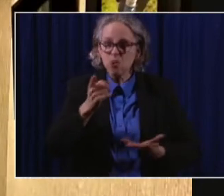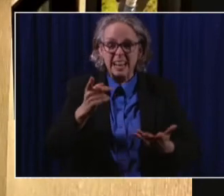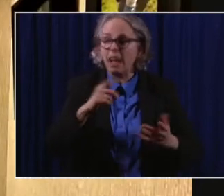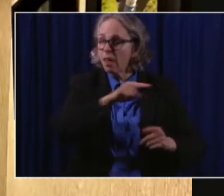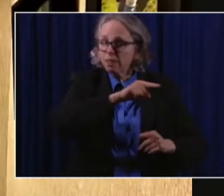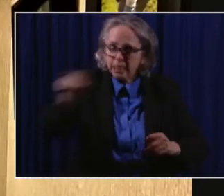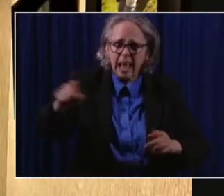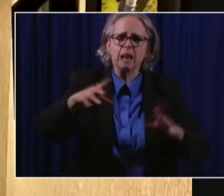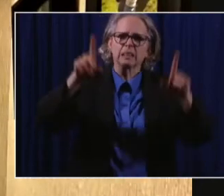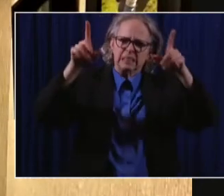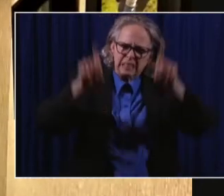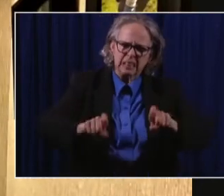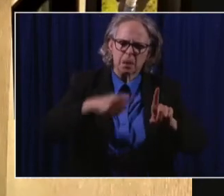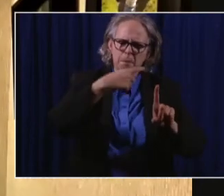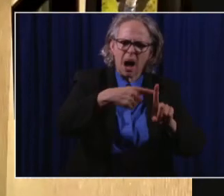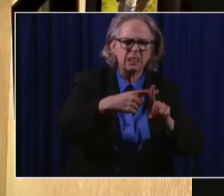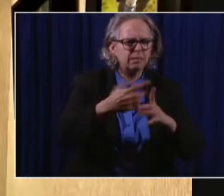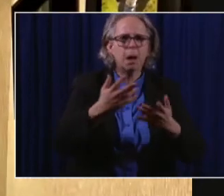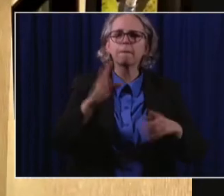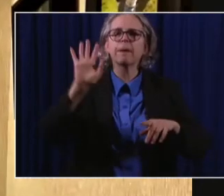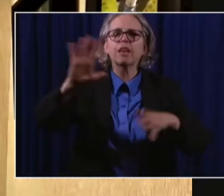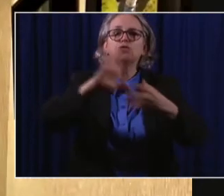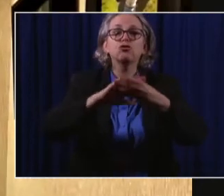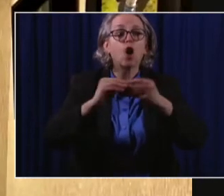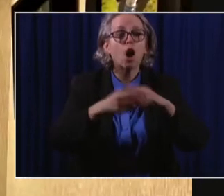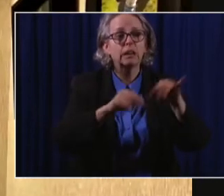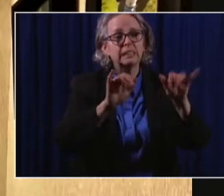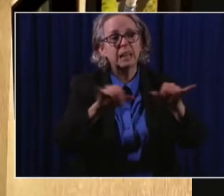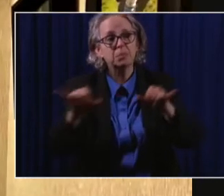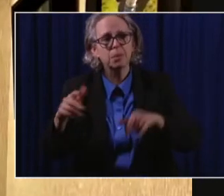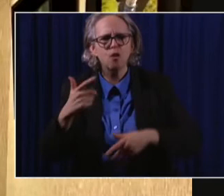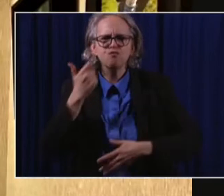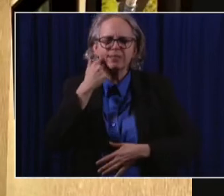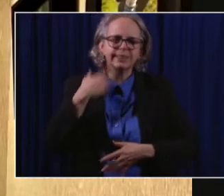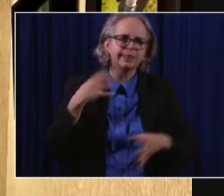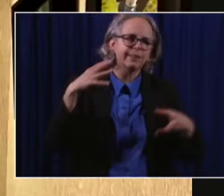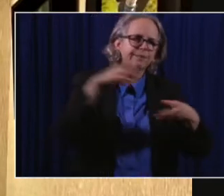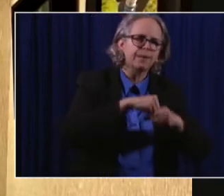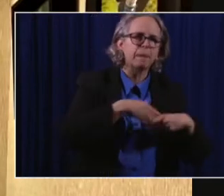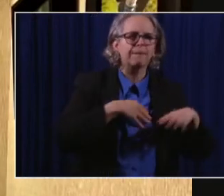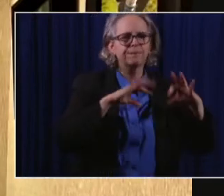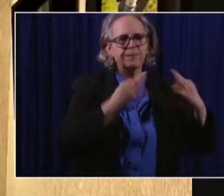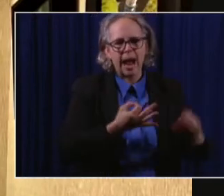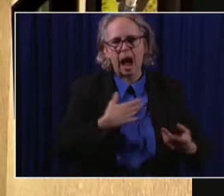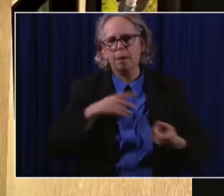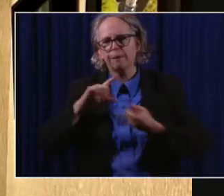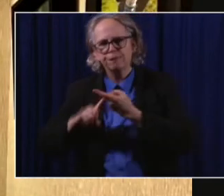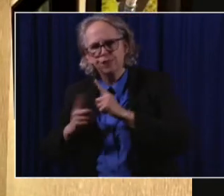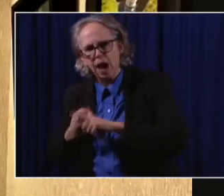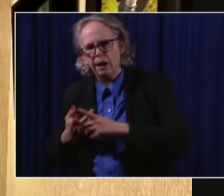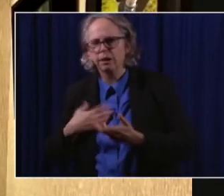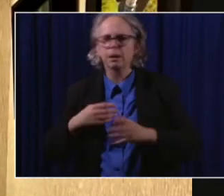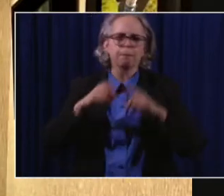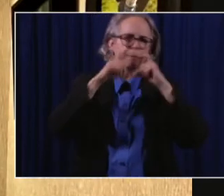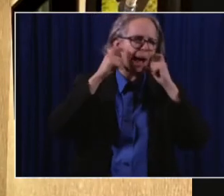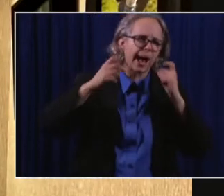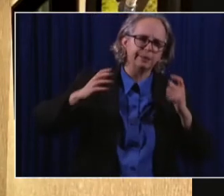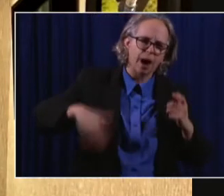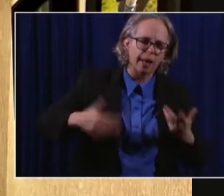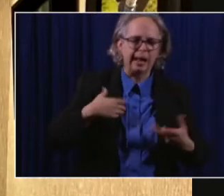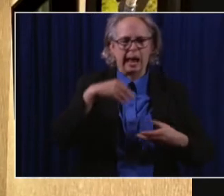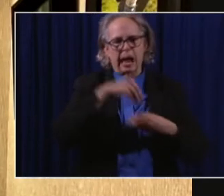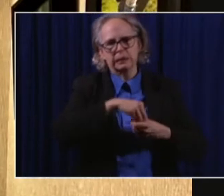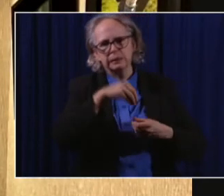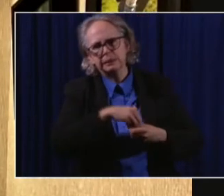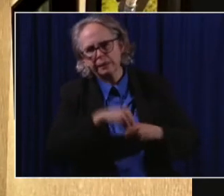time with friends, family, indoors without masks. And so it's a pretty common theme. I think it's human